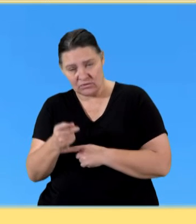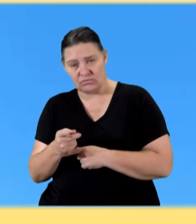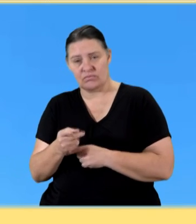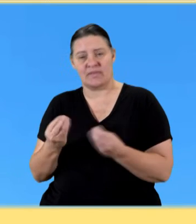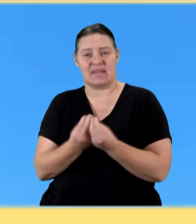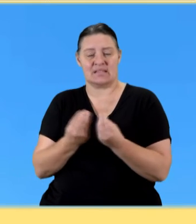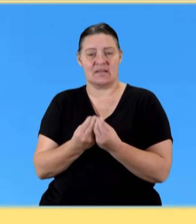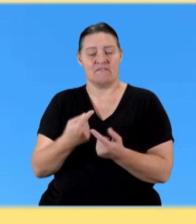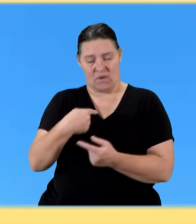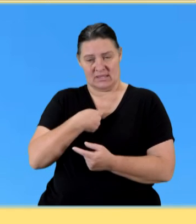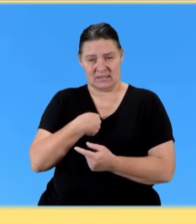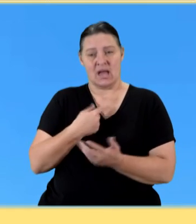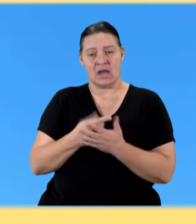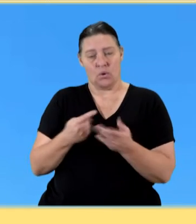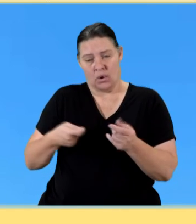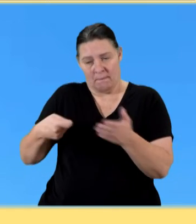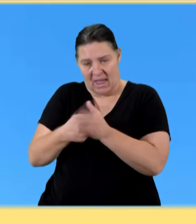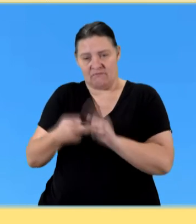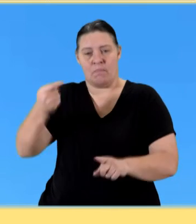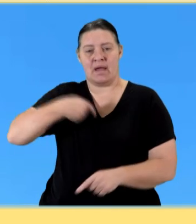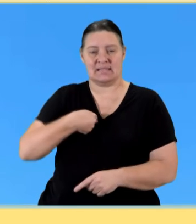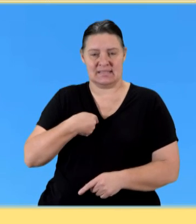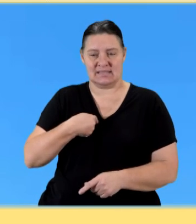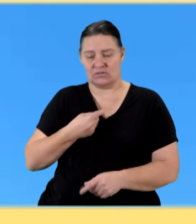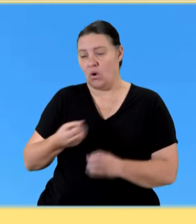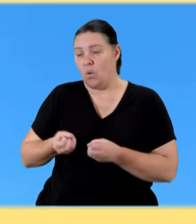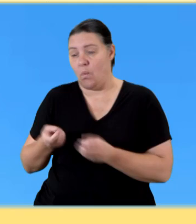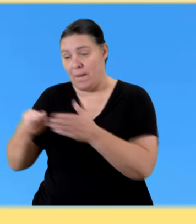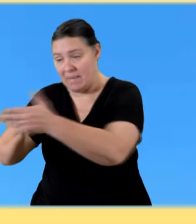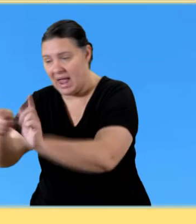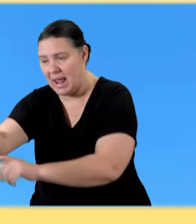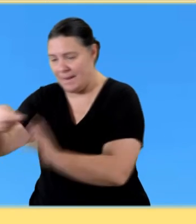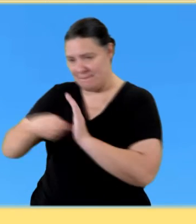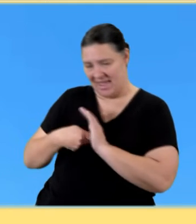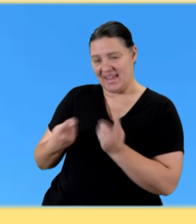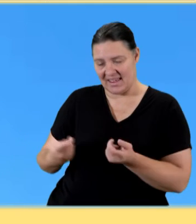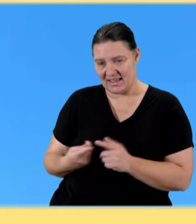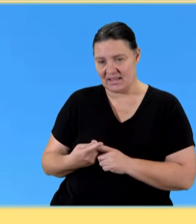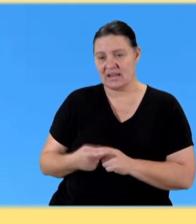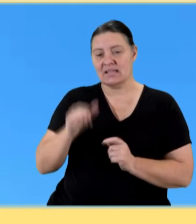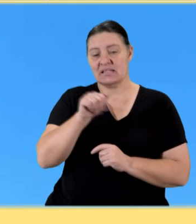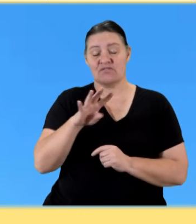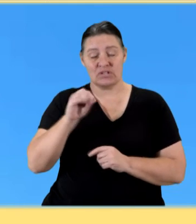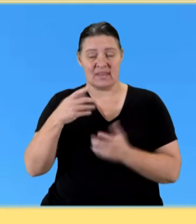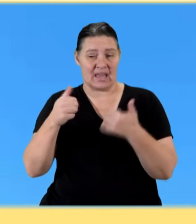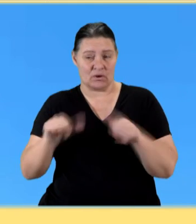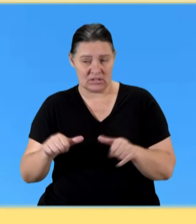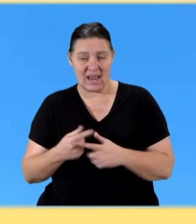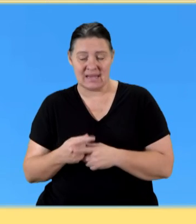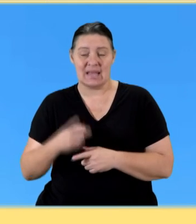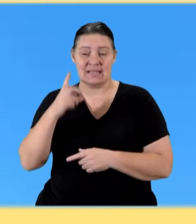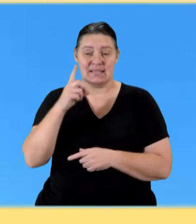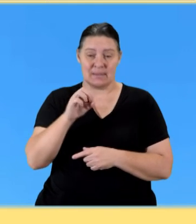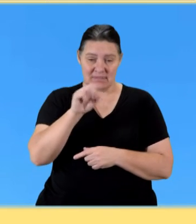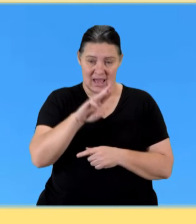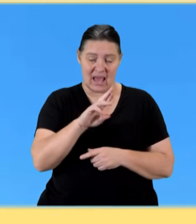Traders and also buys from Bafana Traders. The debit balance of 640 on their account in the debtors